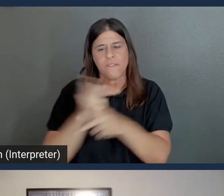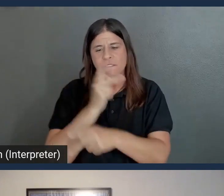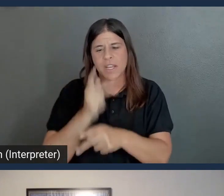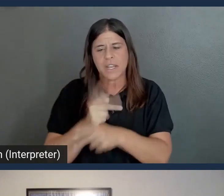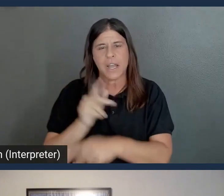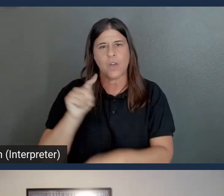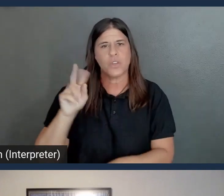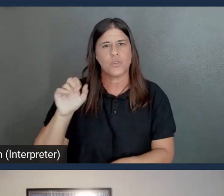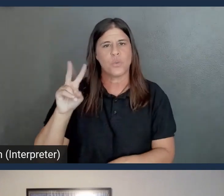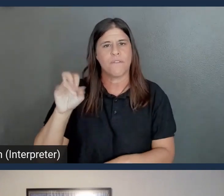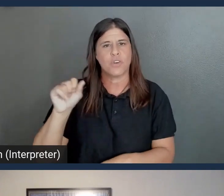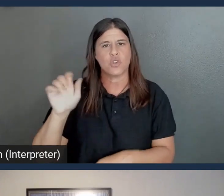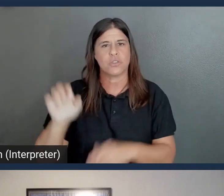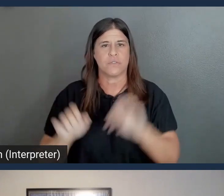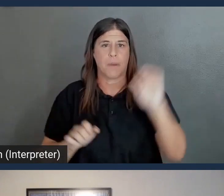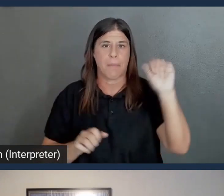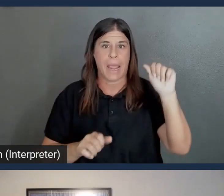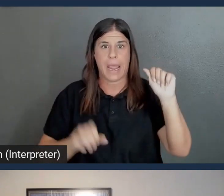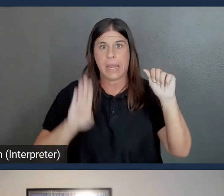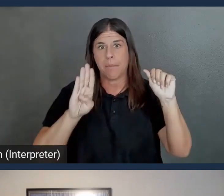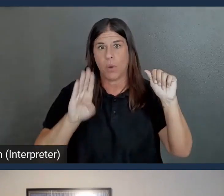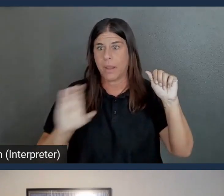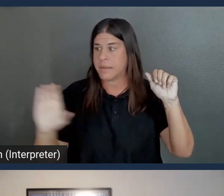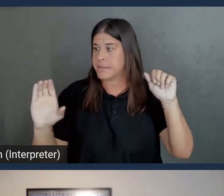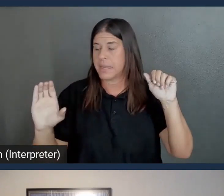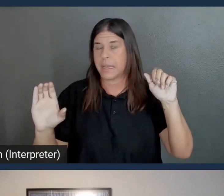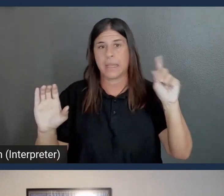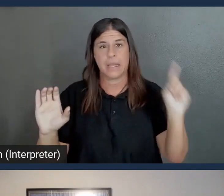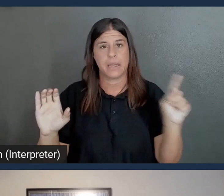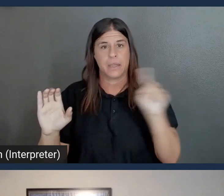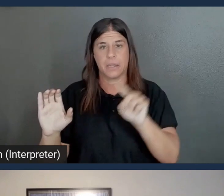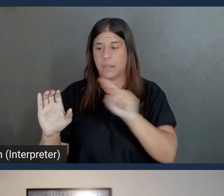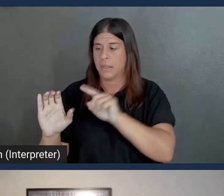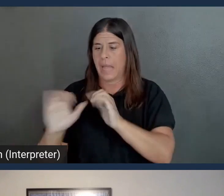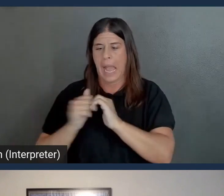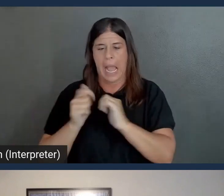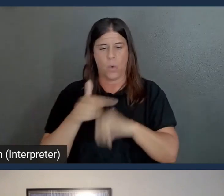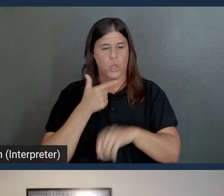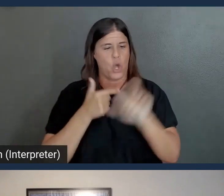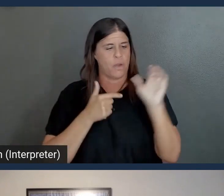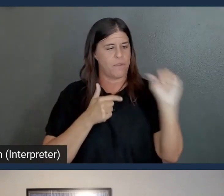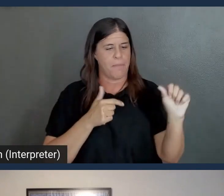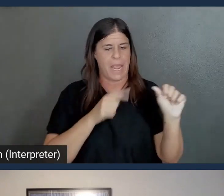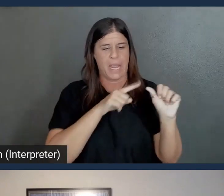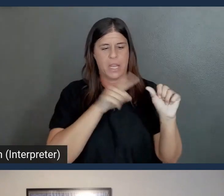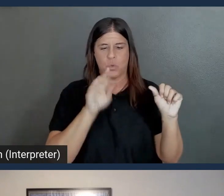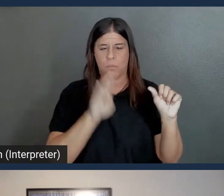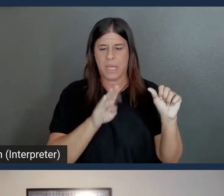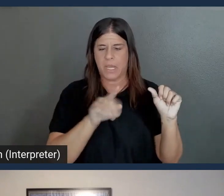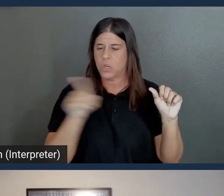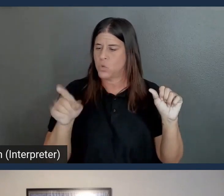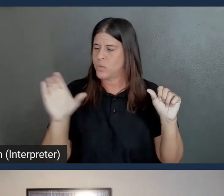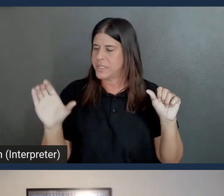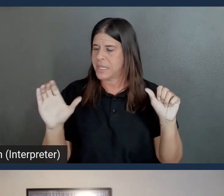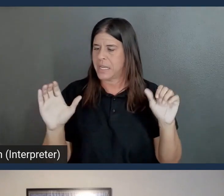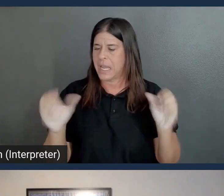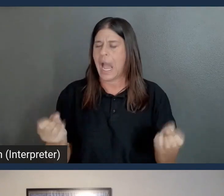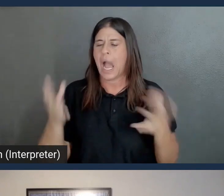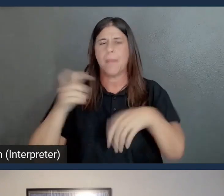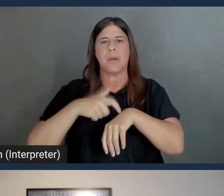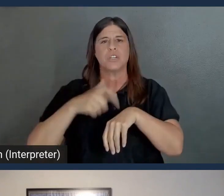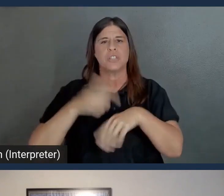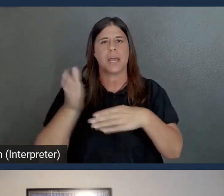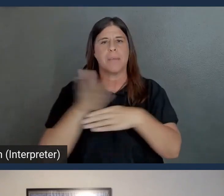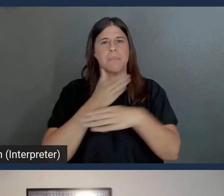and you're moving from point A to point B to point C, how long those traversals tend to take, the latency of those types of queries really has to do